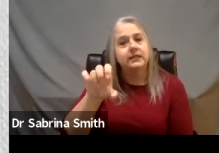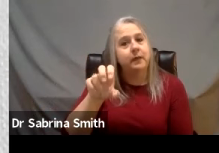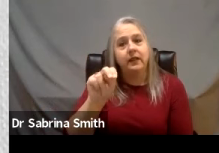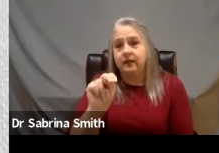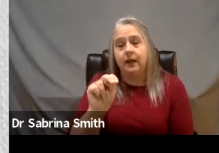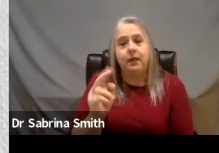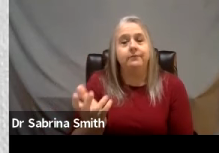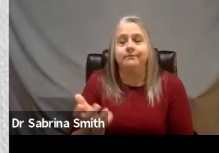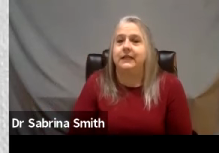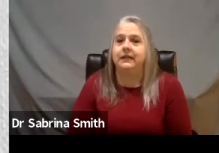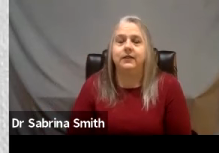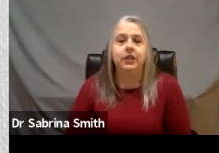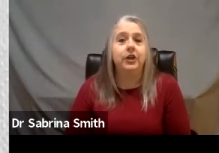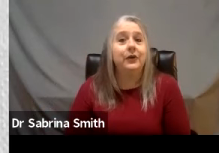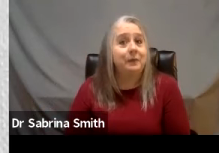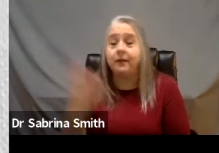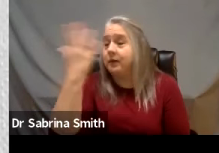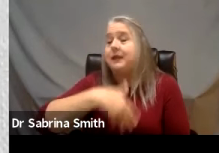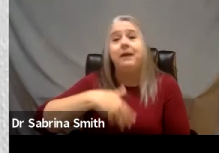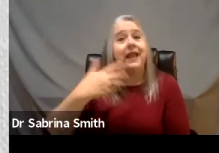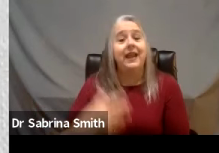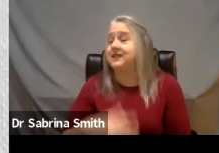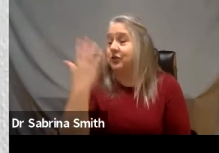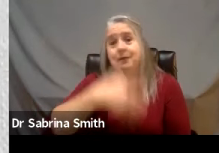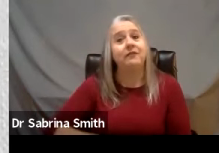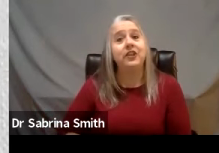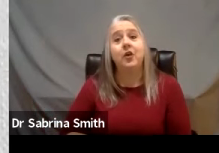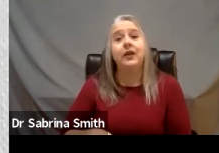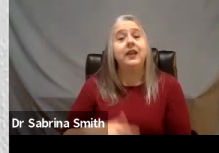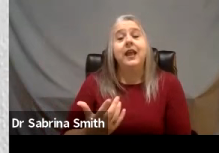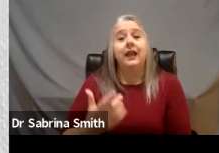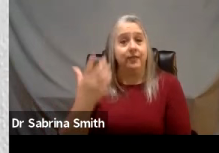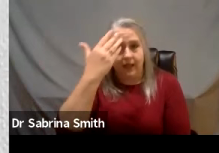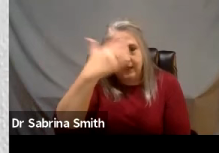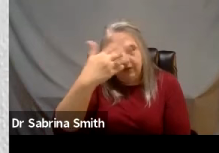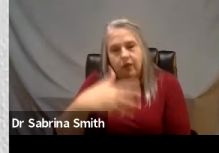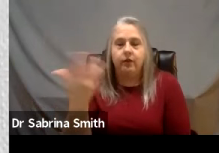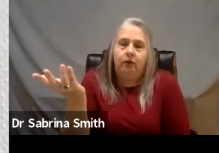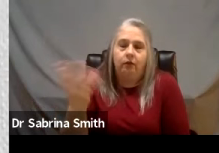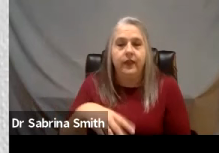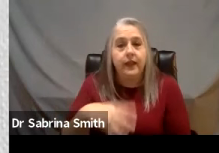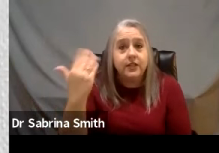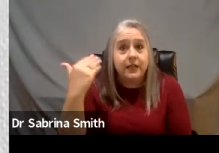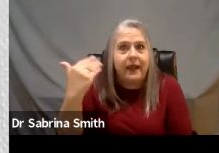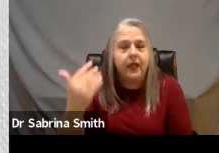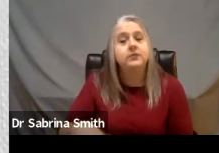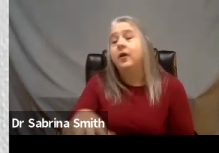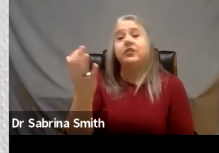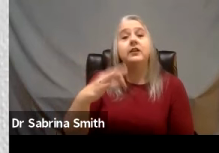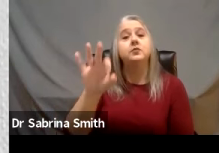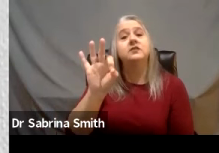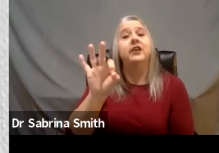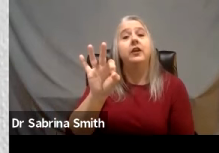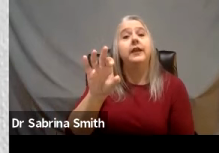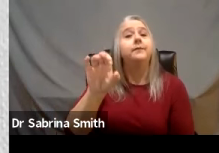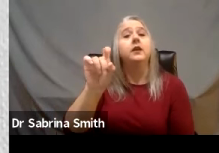I spell it and I'm like, but in my head, I still keep everything going. And that the huh thing I did in my head. So everything